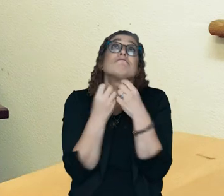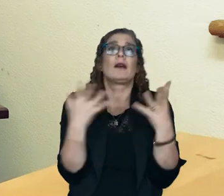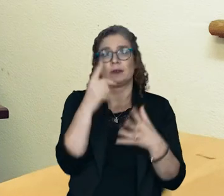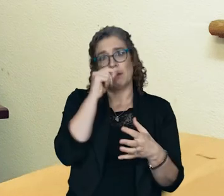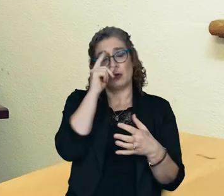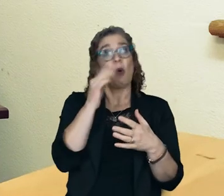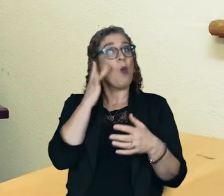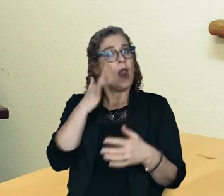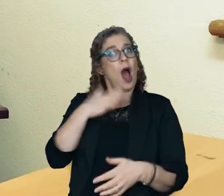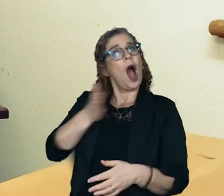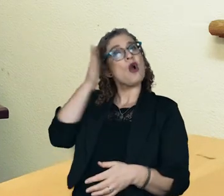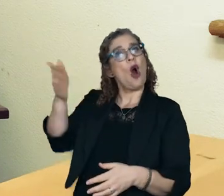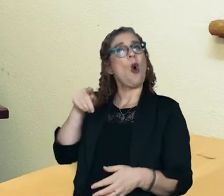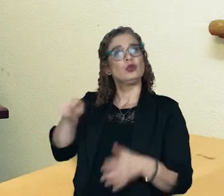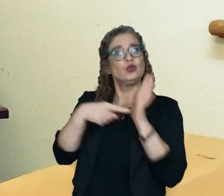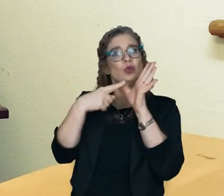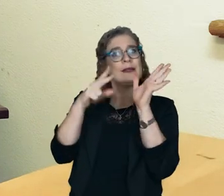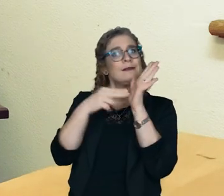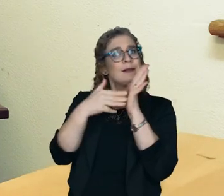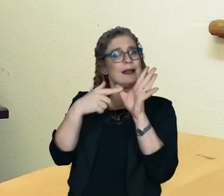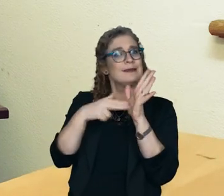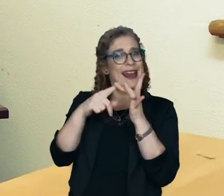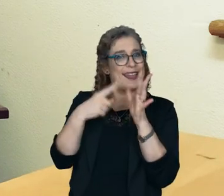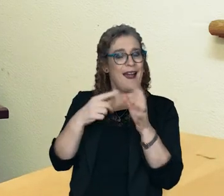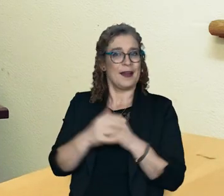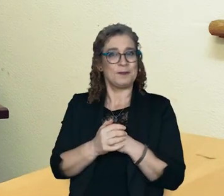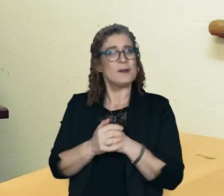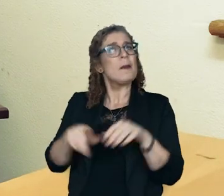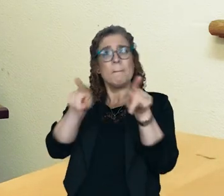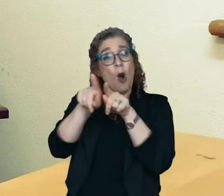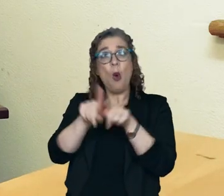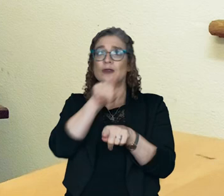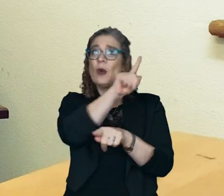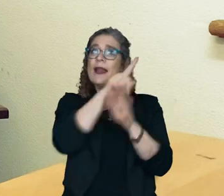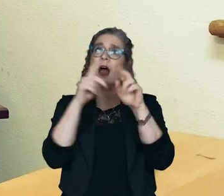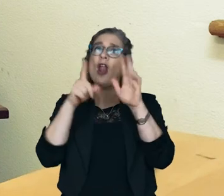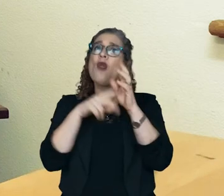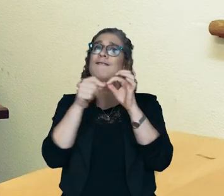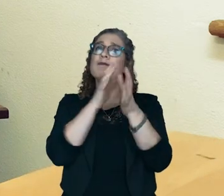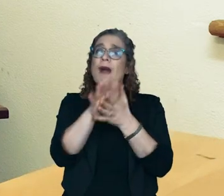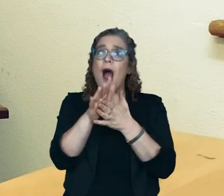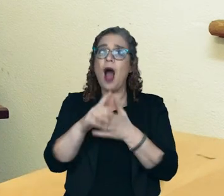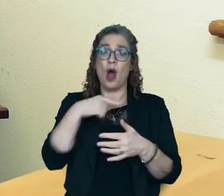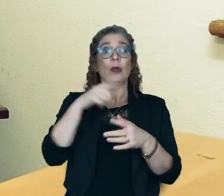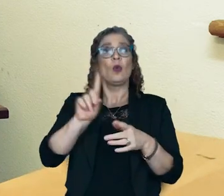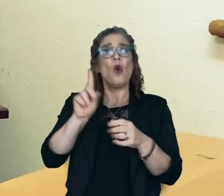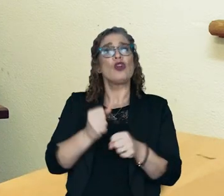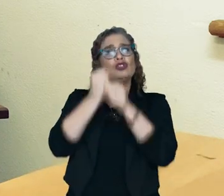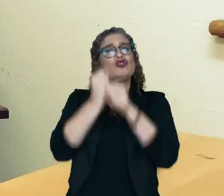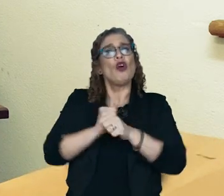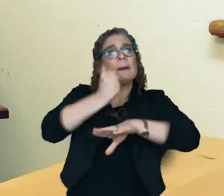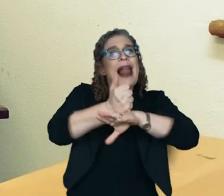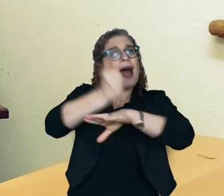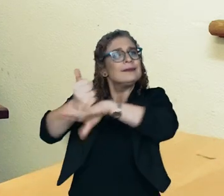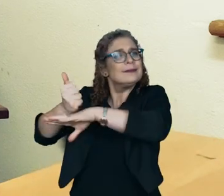Tanzania. One of the areas that we're quite interested in Emmanuel in Loughborough is church planting. We are a resource church and our task